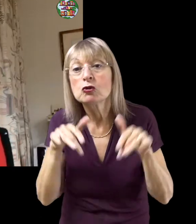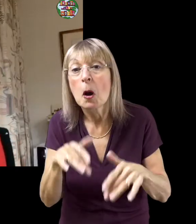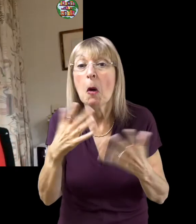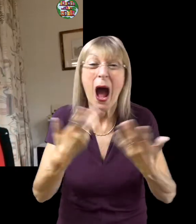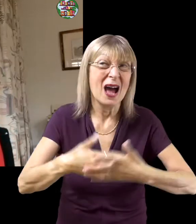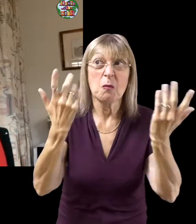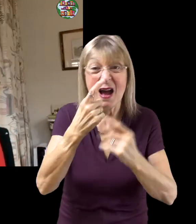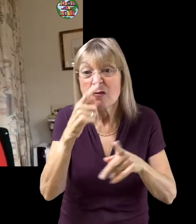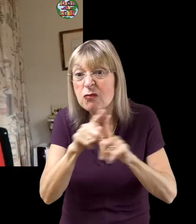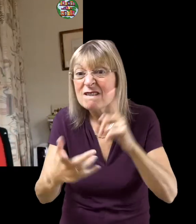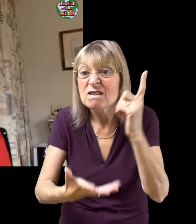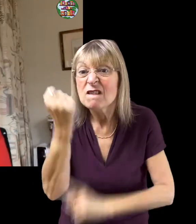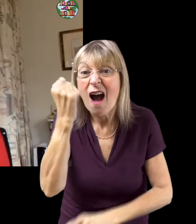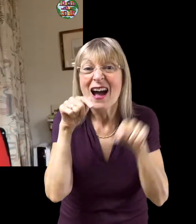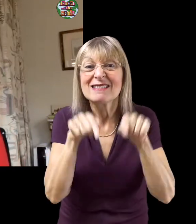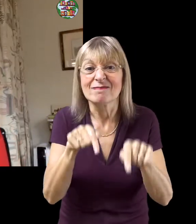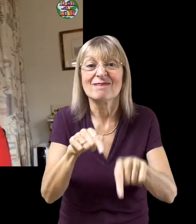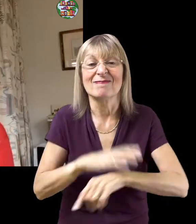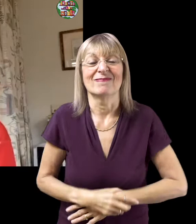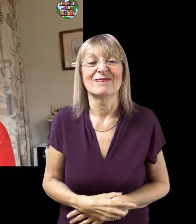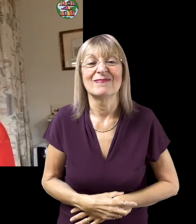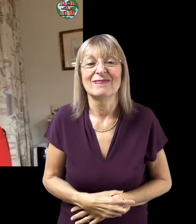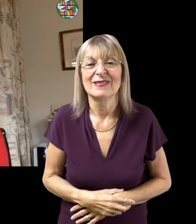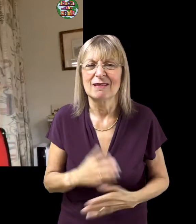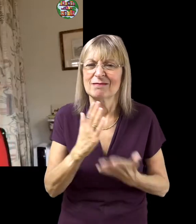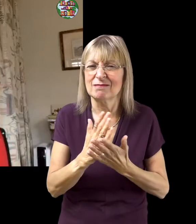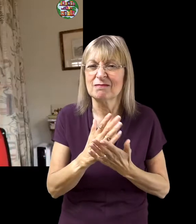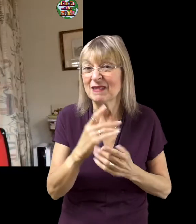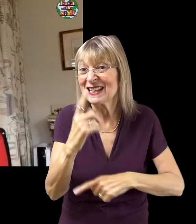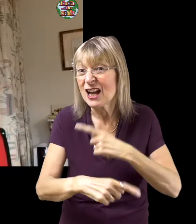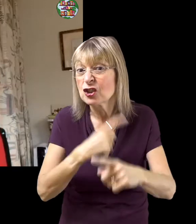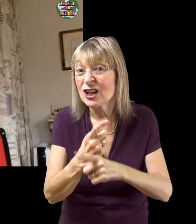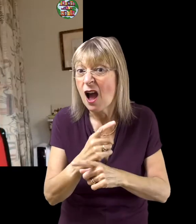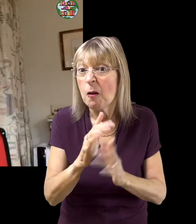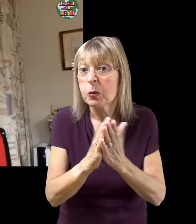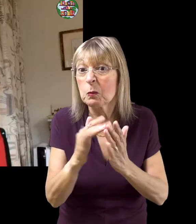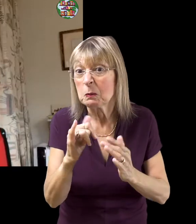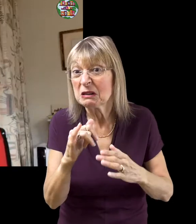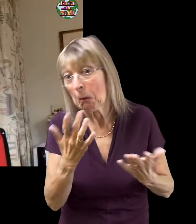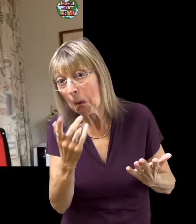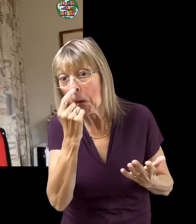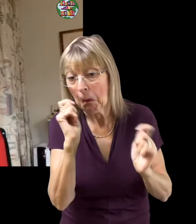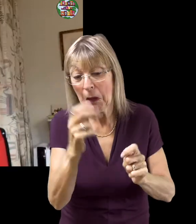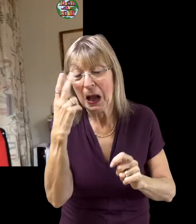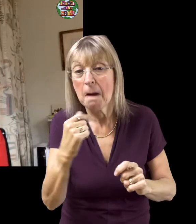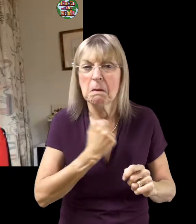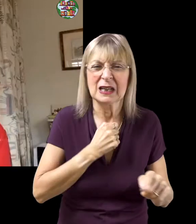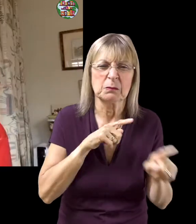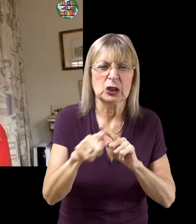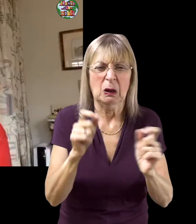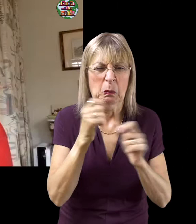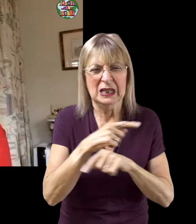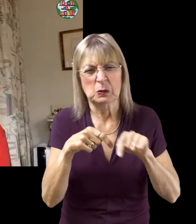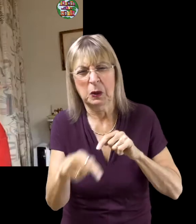in your school library or your local library or a bookshop or any way you can find one. And sometime next year, a book which might